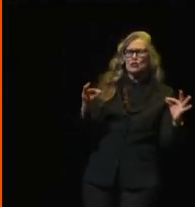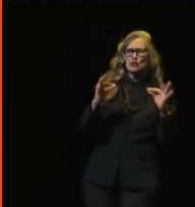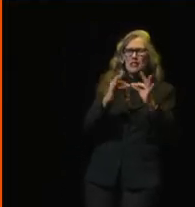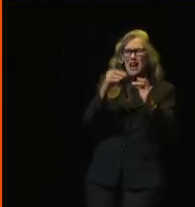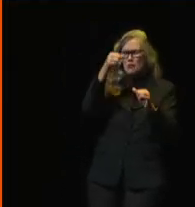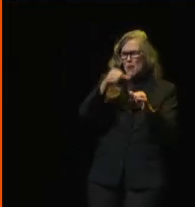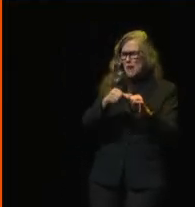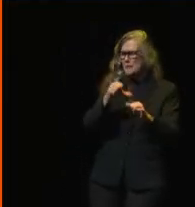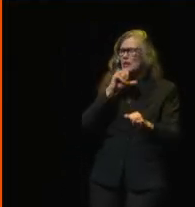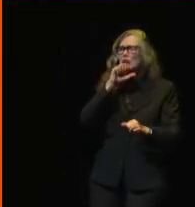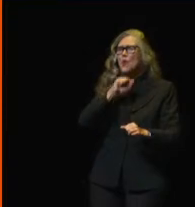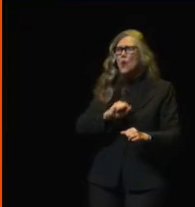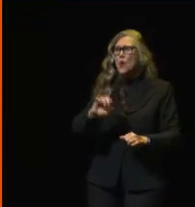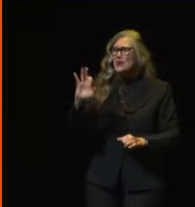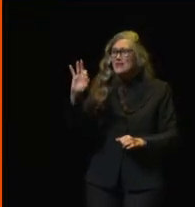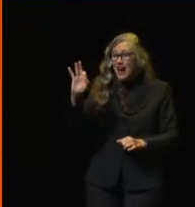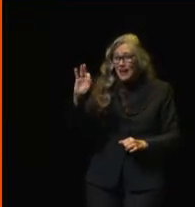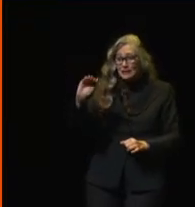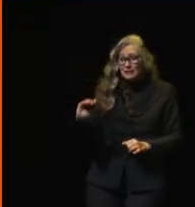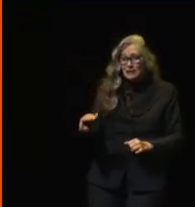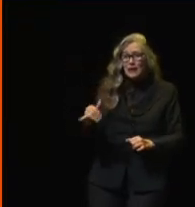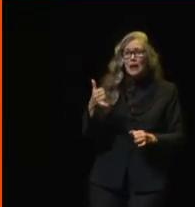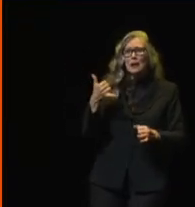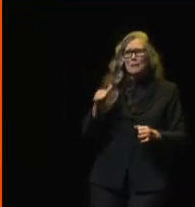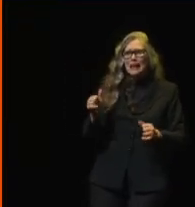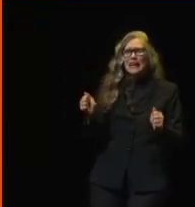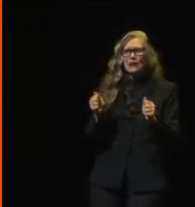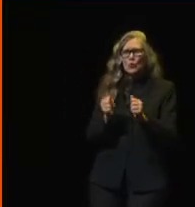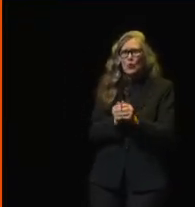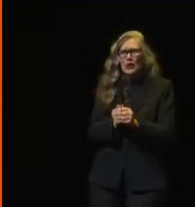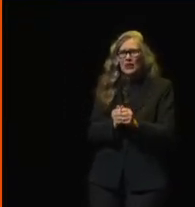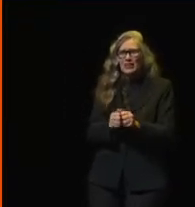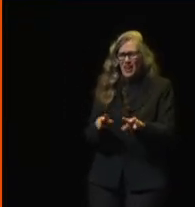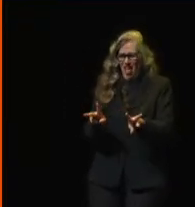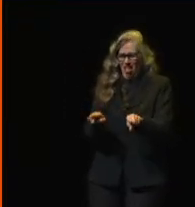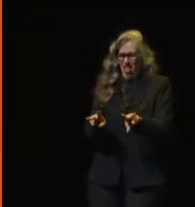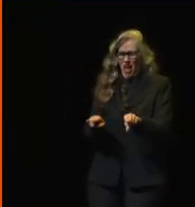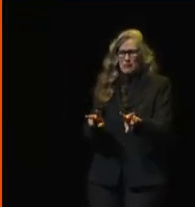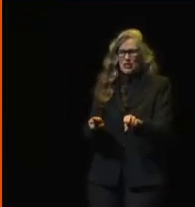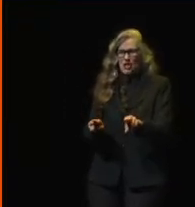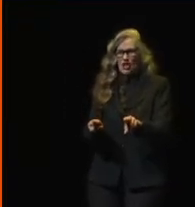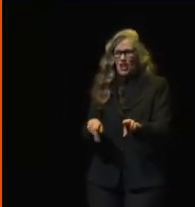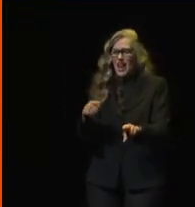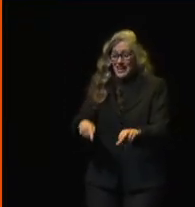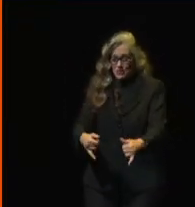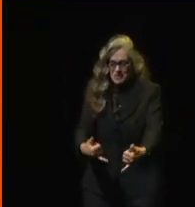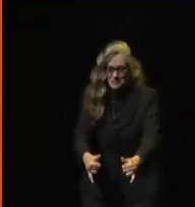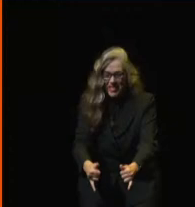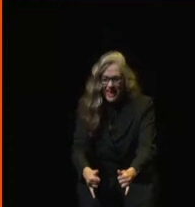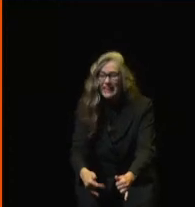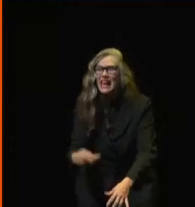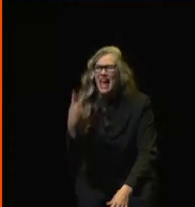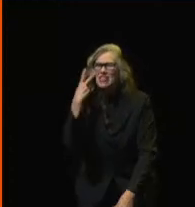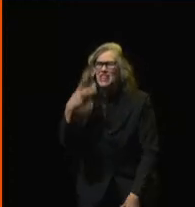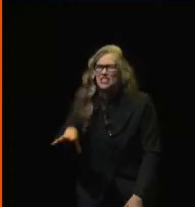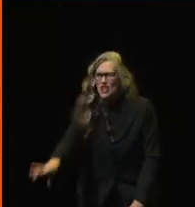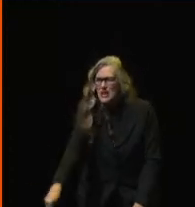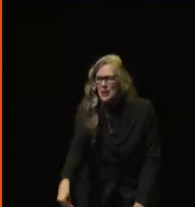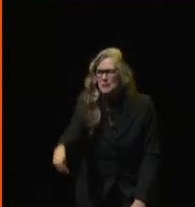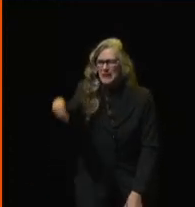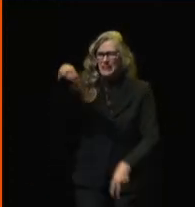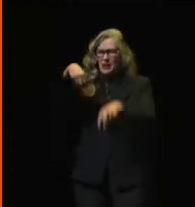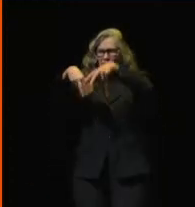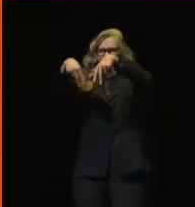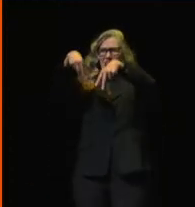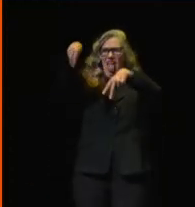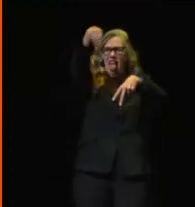floor for a while, only to see us plunge it into a boiling cauldron. He protested immediately to stop this,